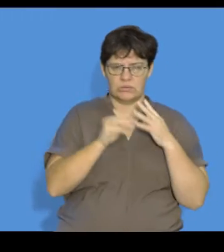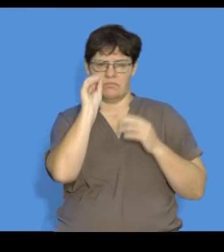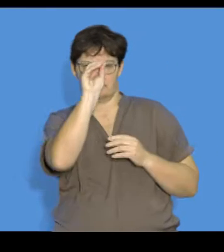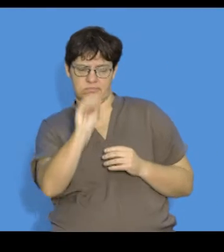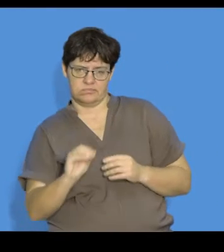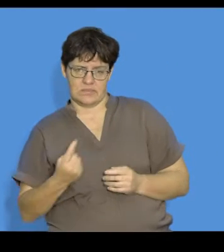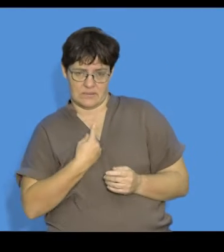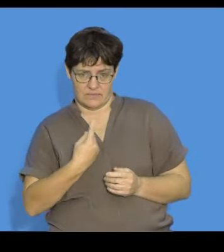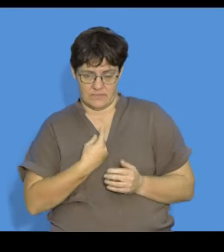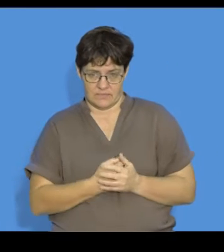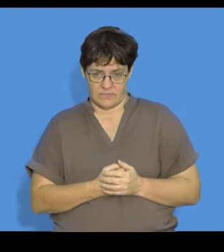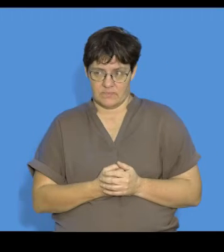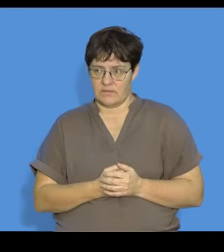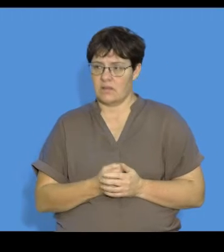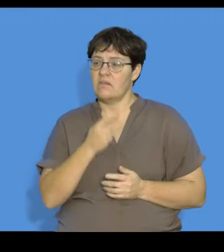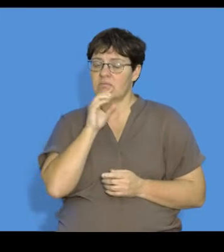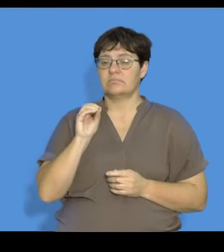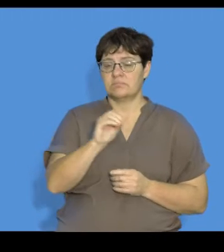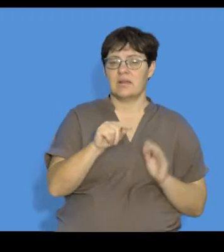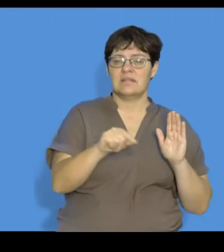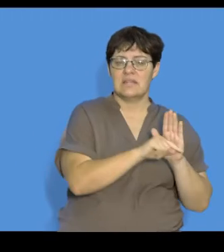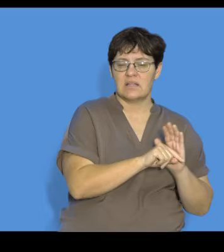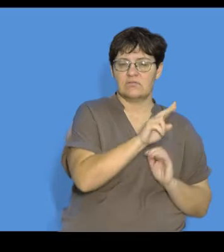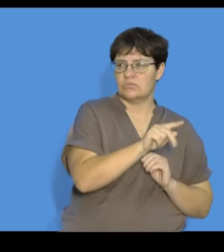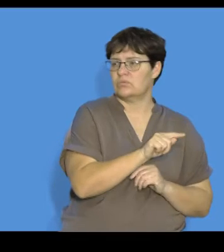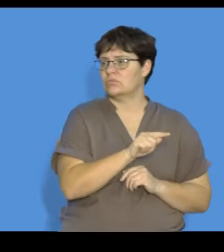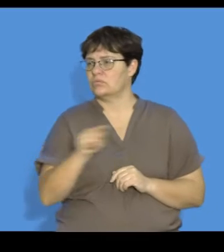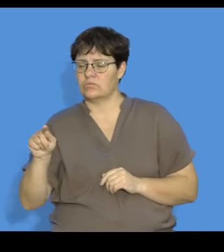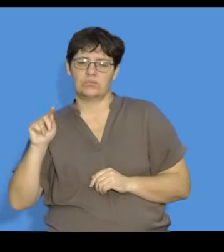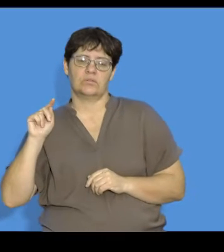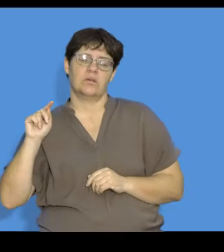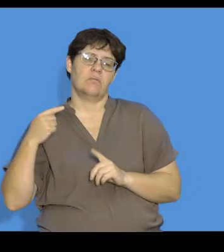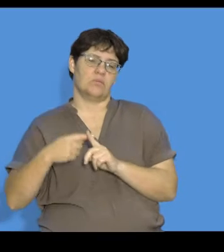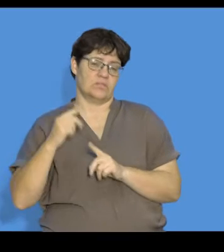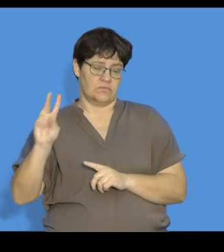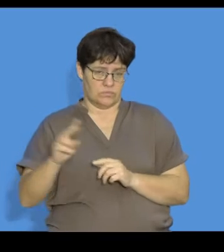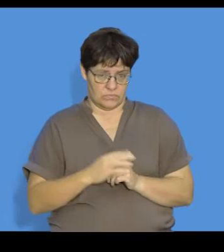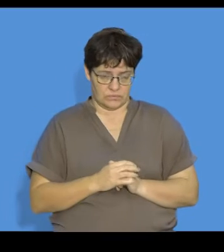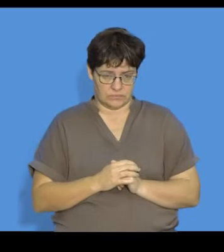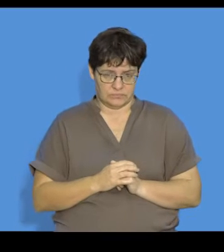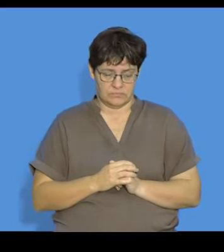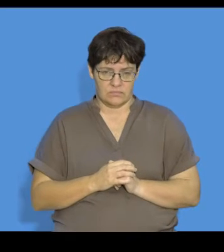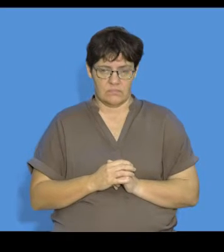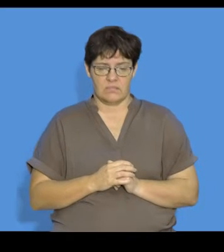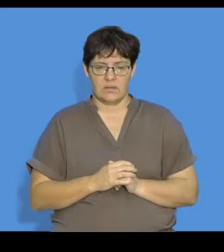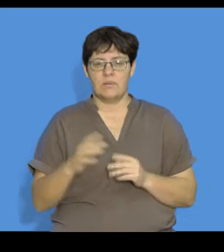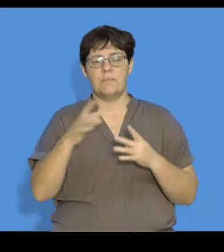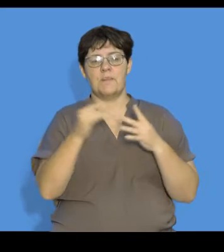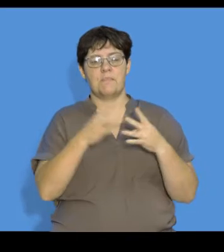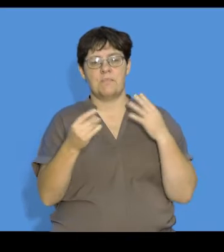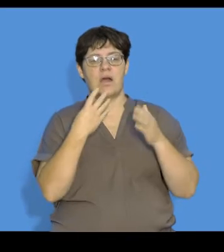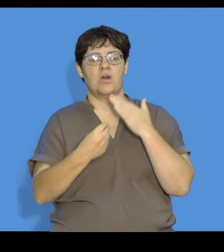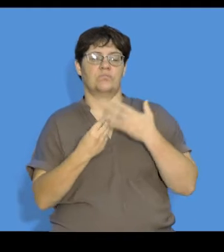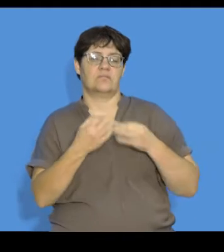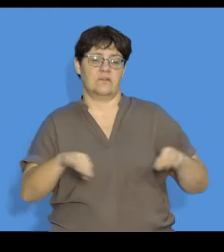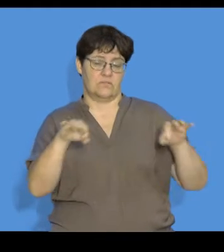own inputs. But the input, if you take from -2, you can take up until +2, and then find